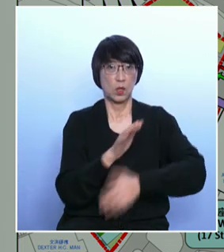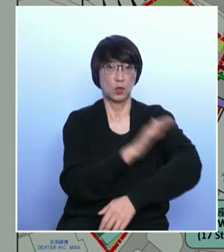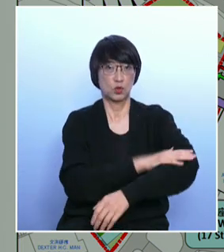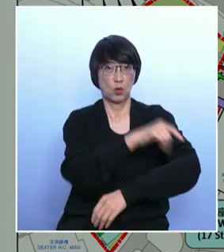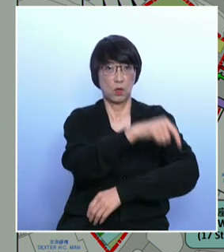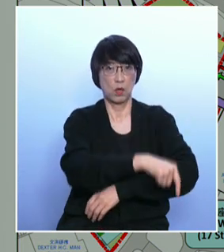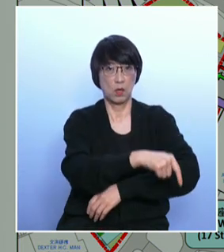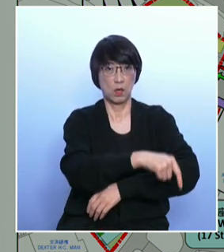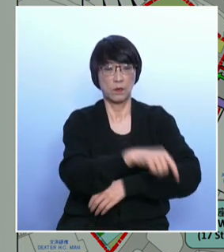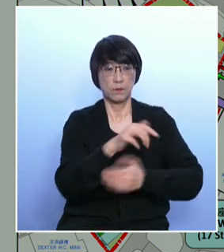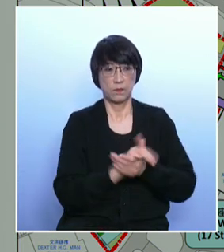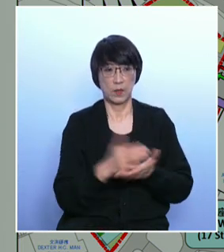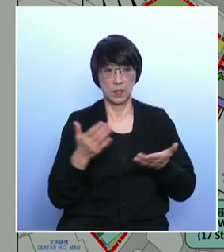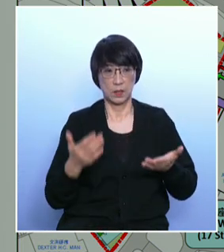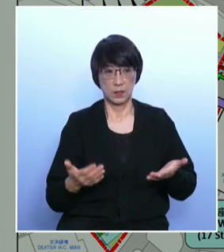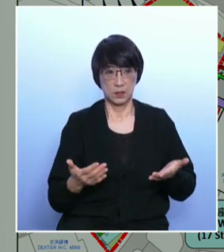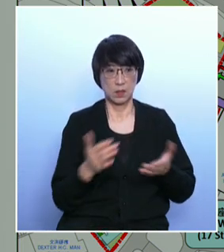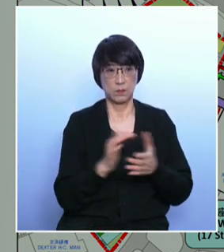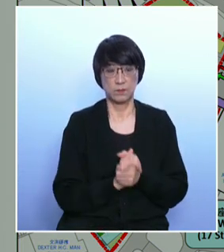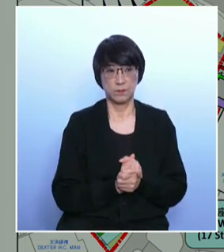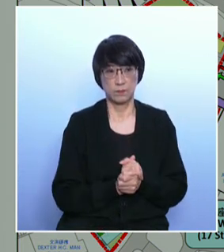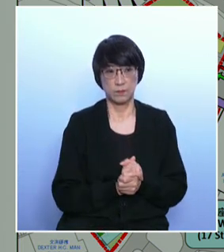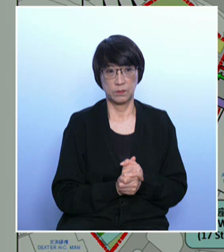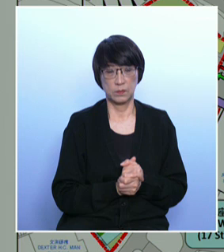it is Madame SHO residence.